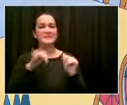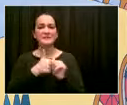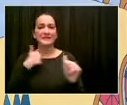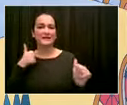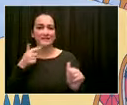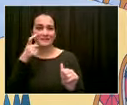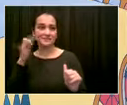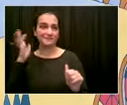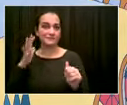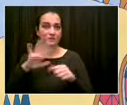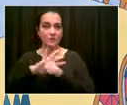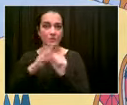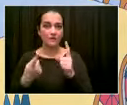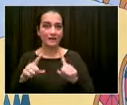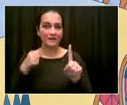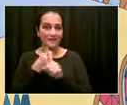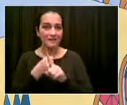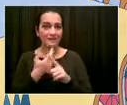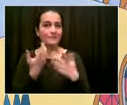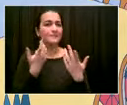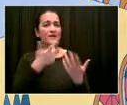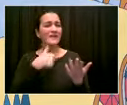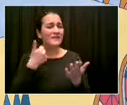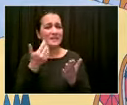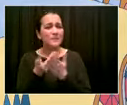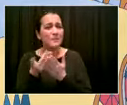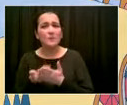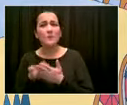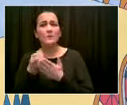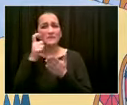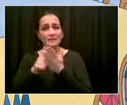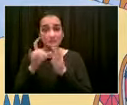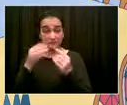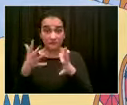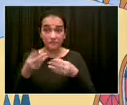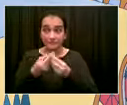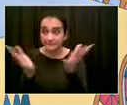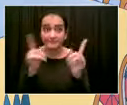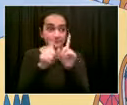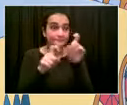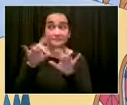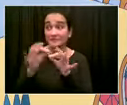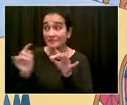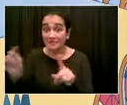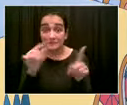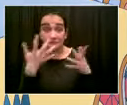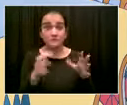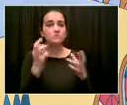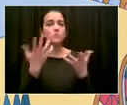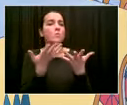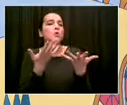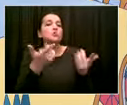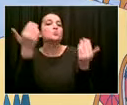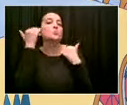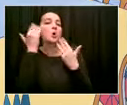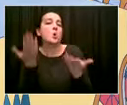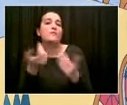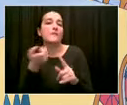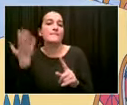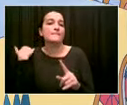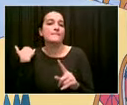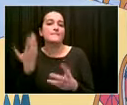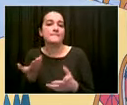been any surveys of those families that participated in that program. Very good questions. I appreciate them, Elizabeth. I'm going to turn to the chancellor